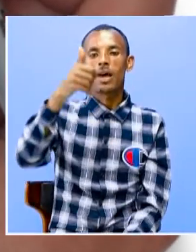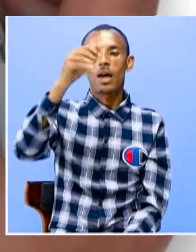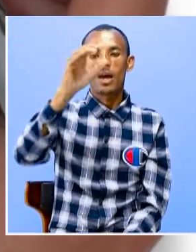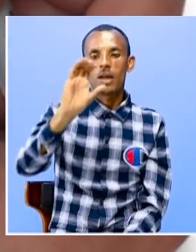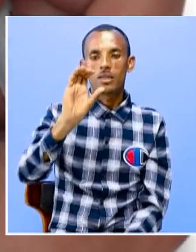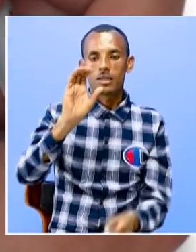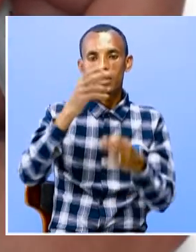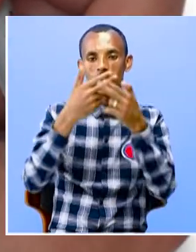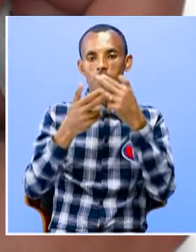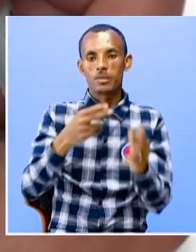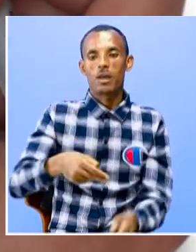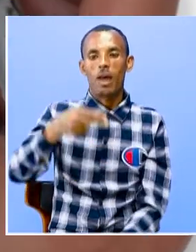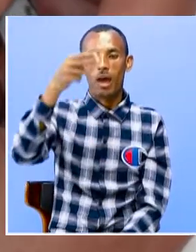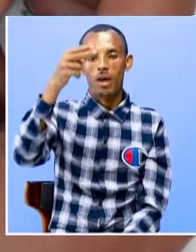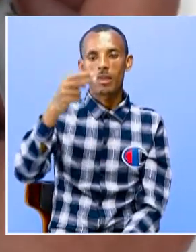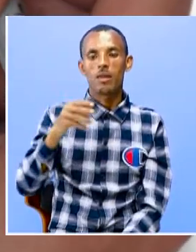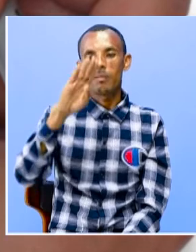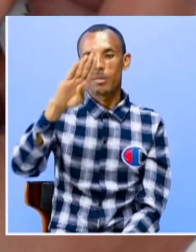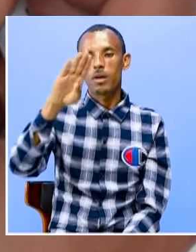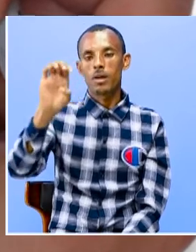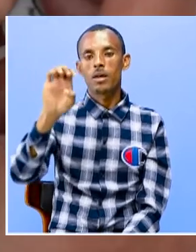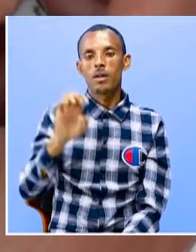times this height BE.